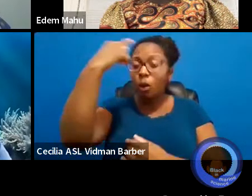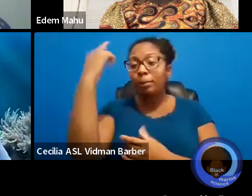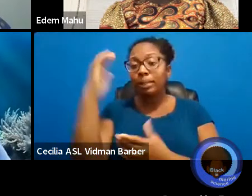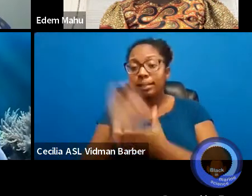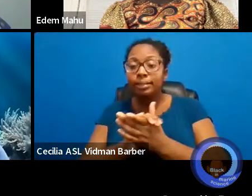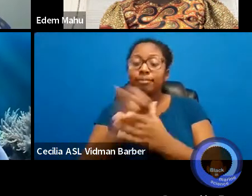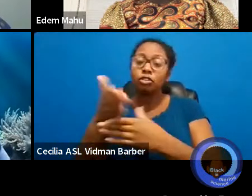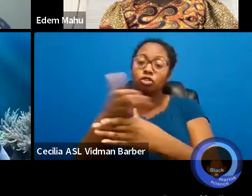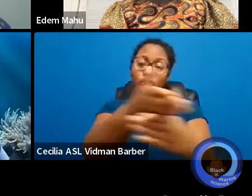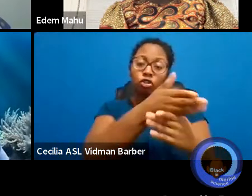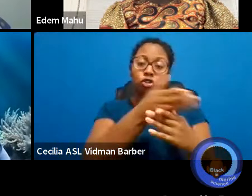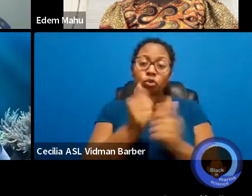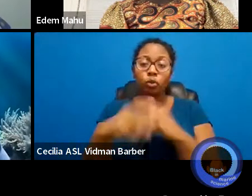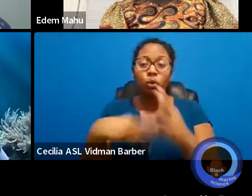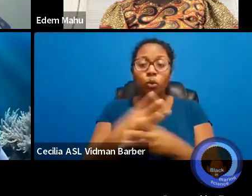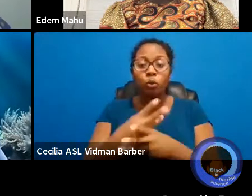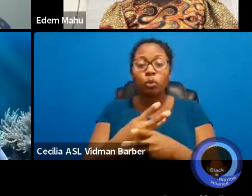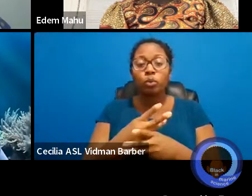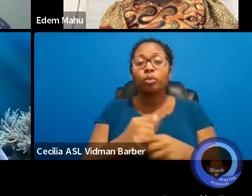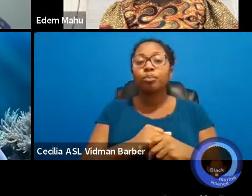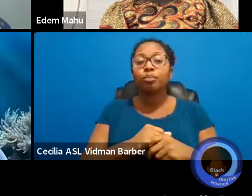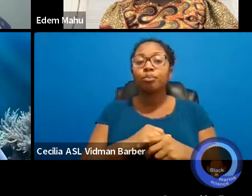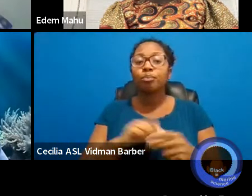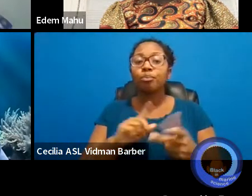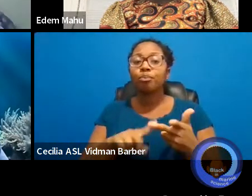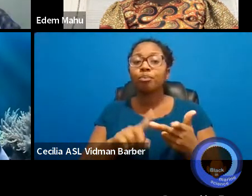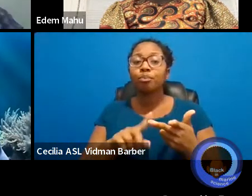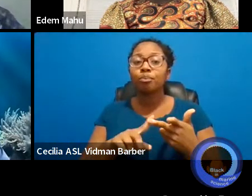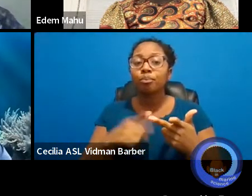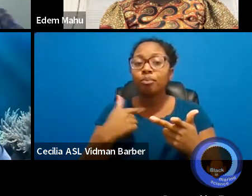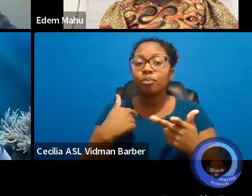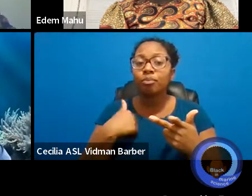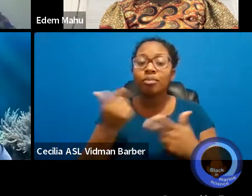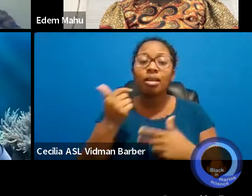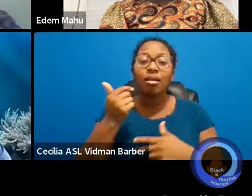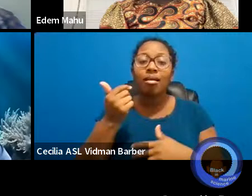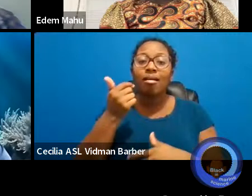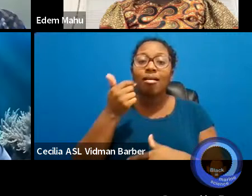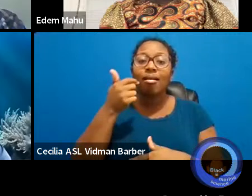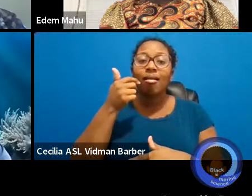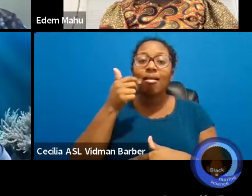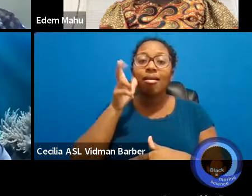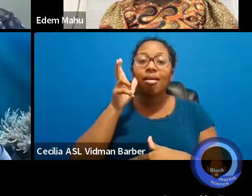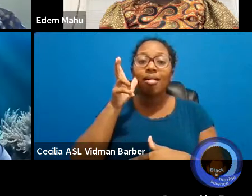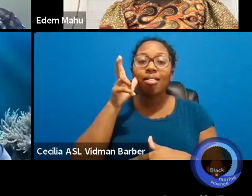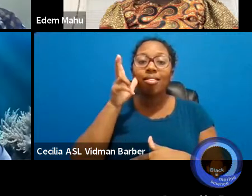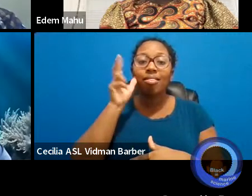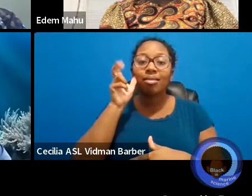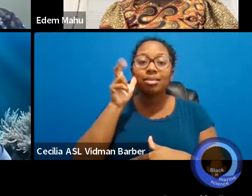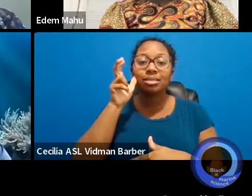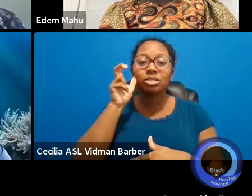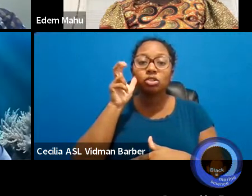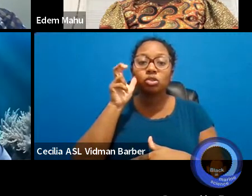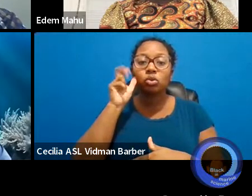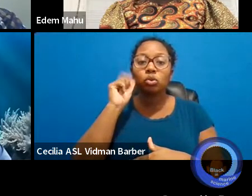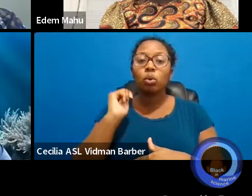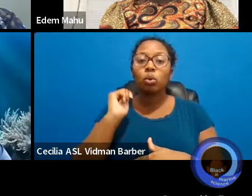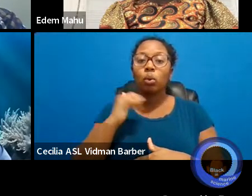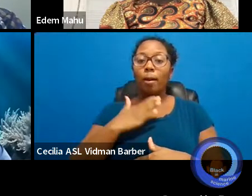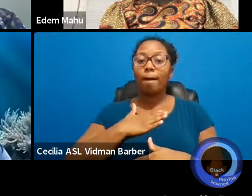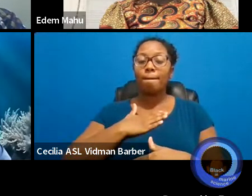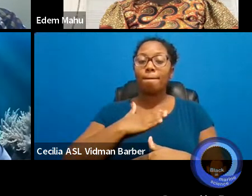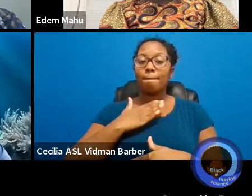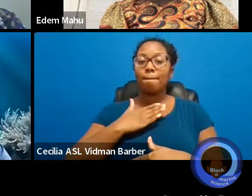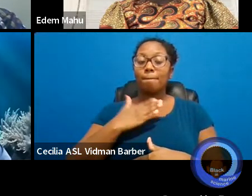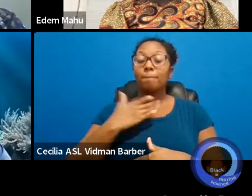my vulnerabilities. And of course, I listen to my inner voice rather than just my surroundings. I'll say I'm dependable and